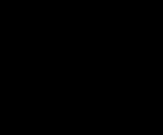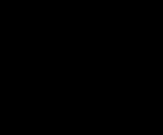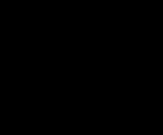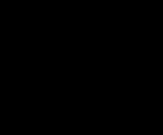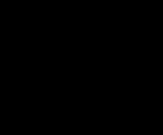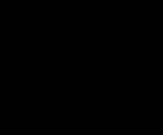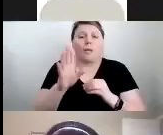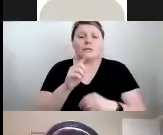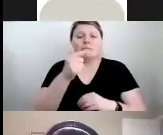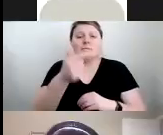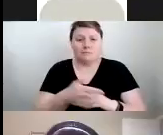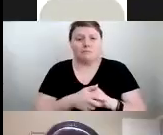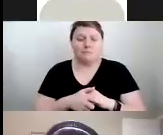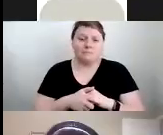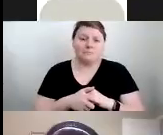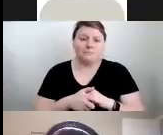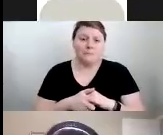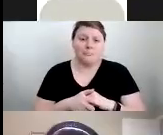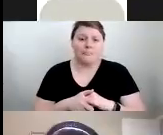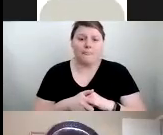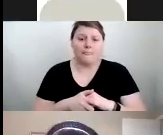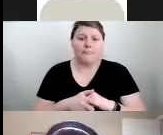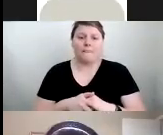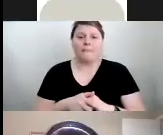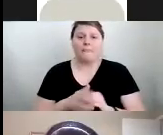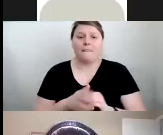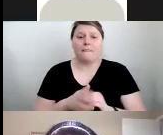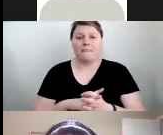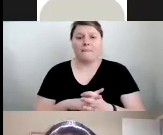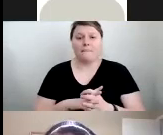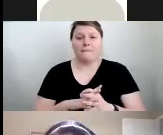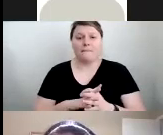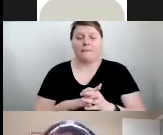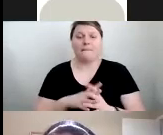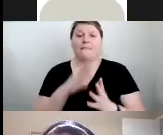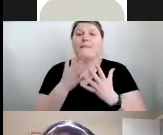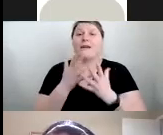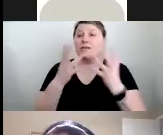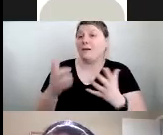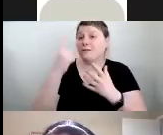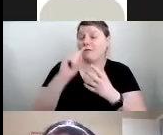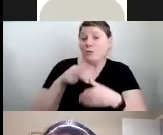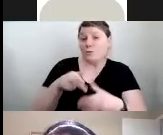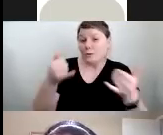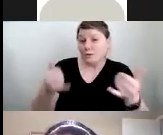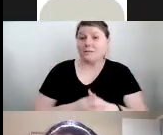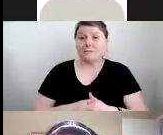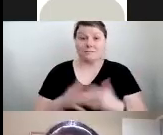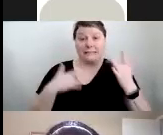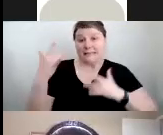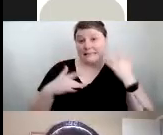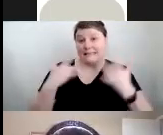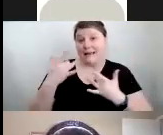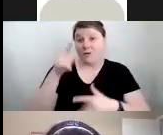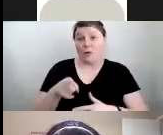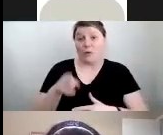just turn it over to you sharing the screen. Take your time. Thank you so much for being with us today. We are very excited to have you.